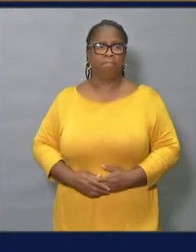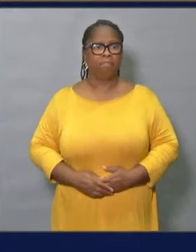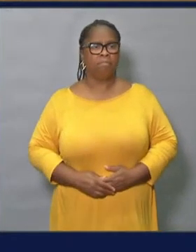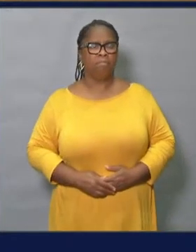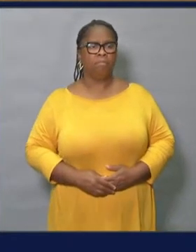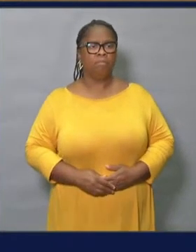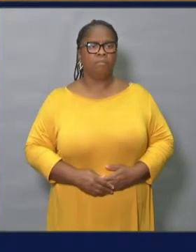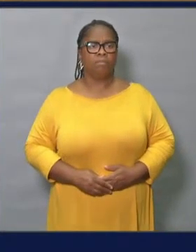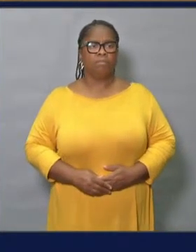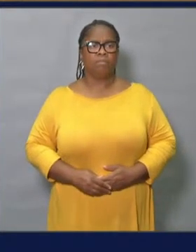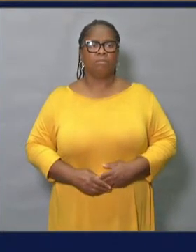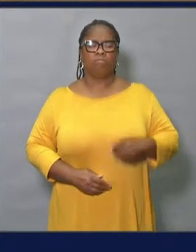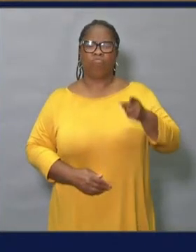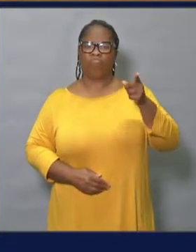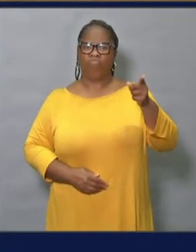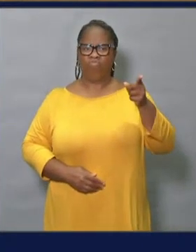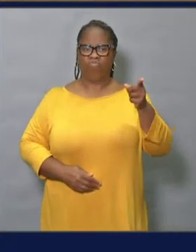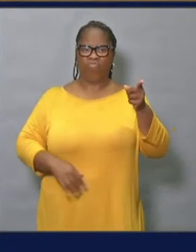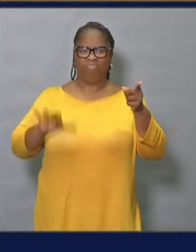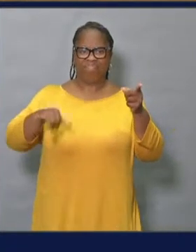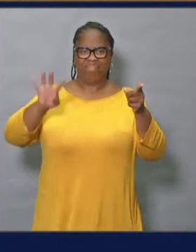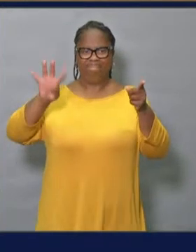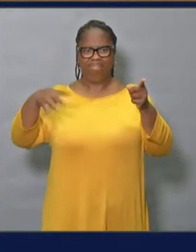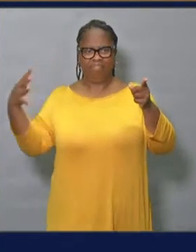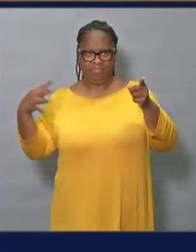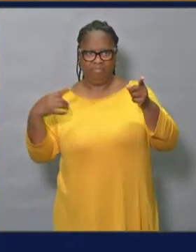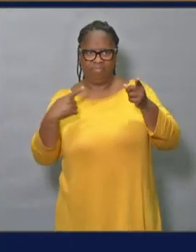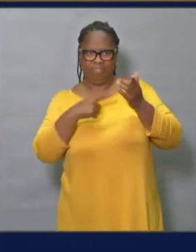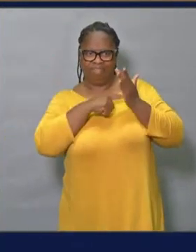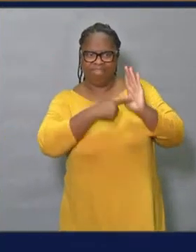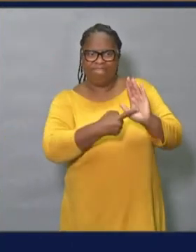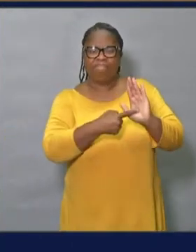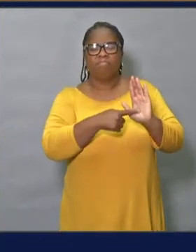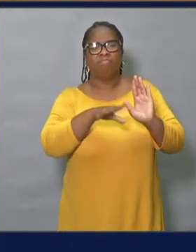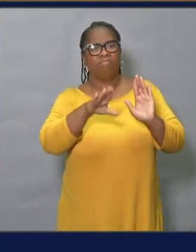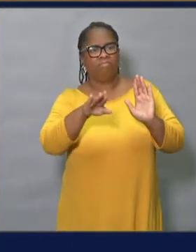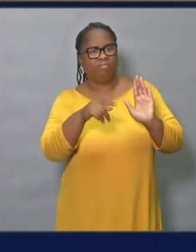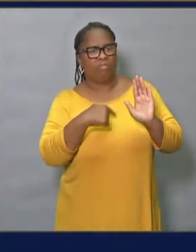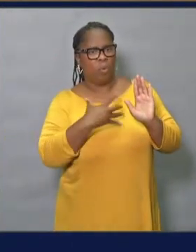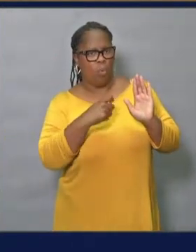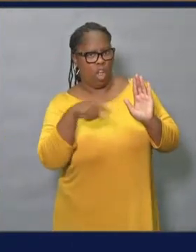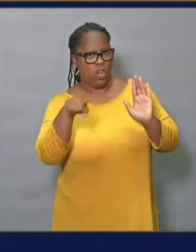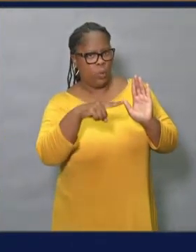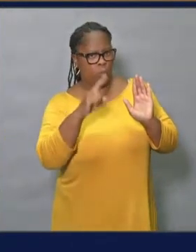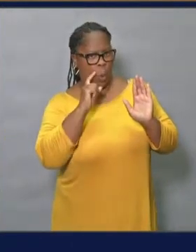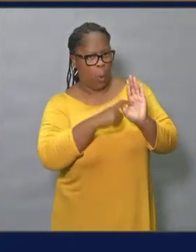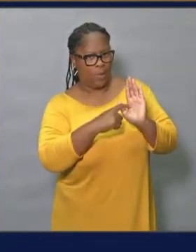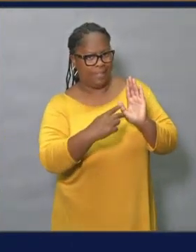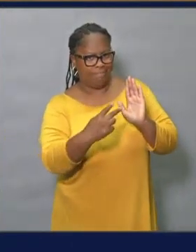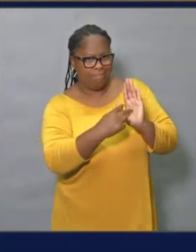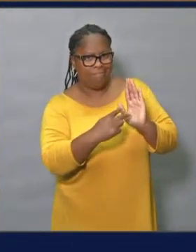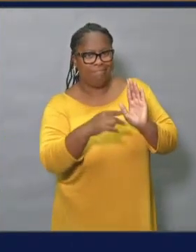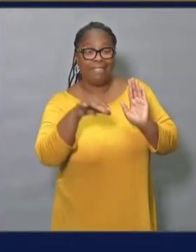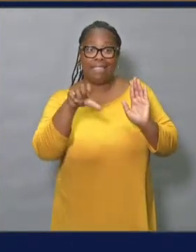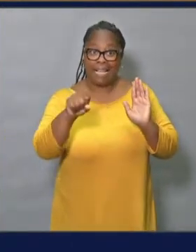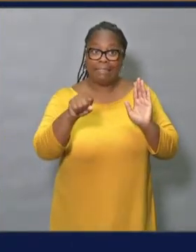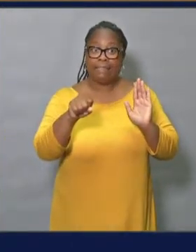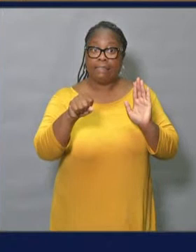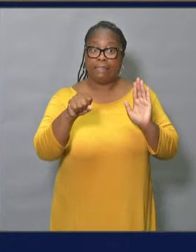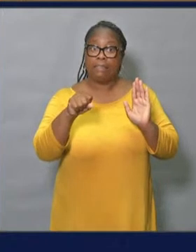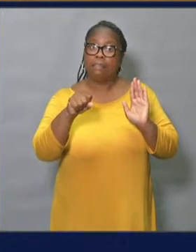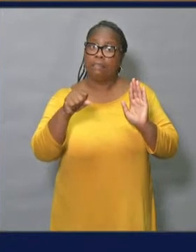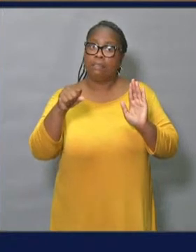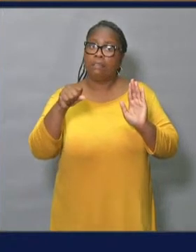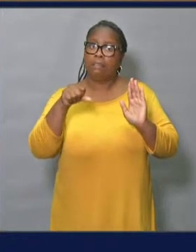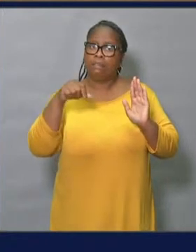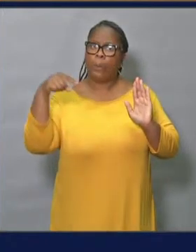This is just, I want to make sure that we don't forget that although there's a decline, there's enormous